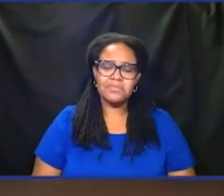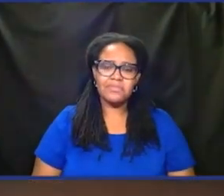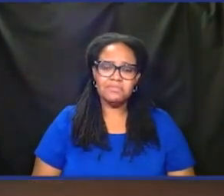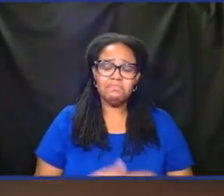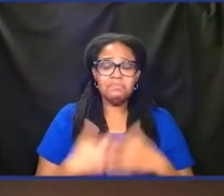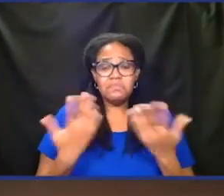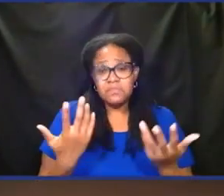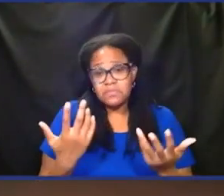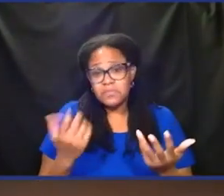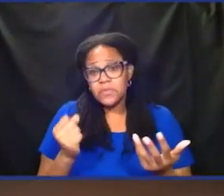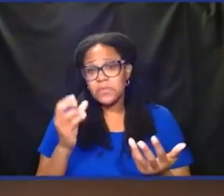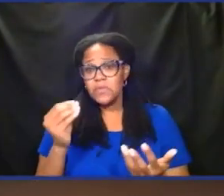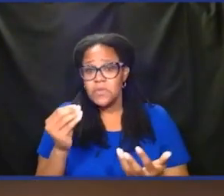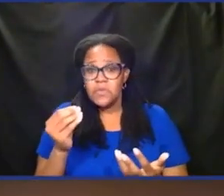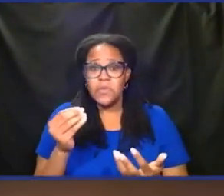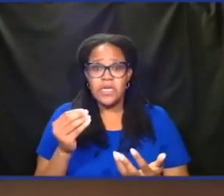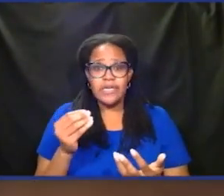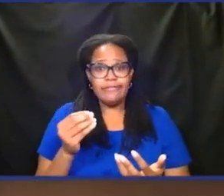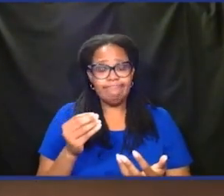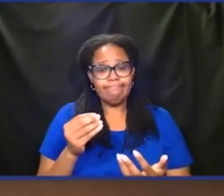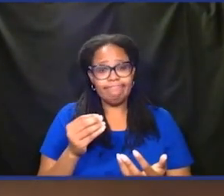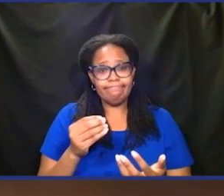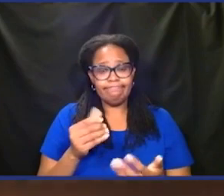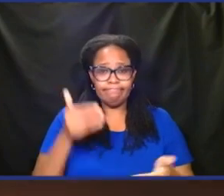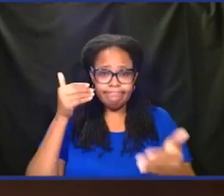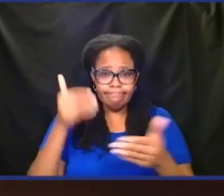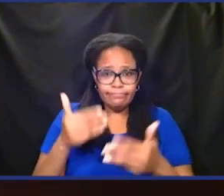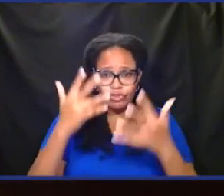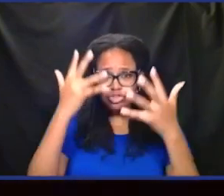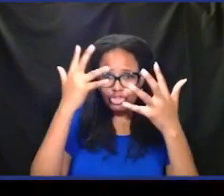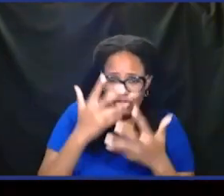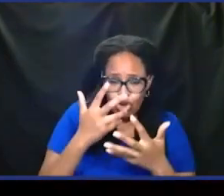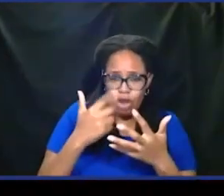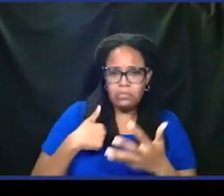So since it's about to get dark again, so we